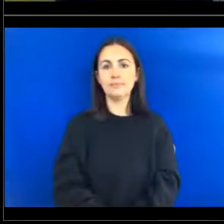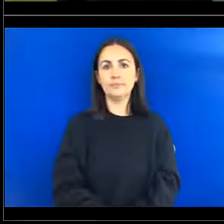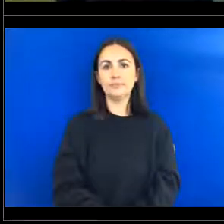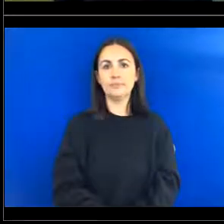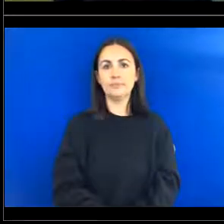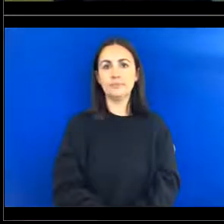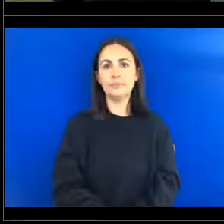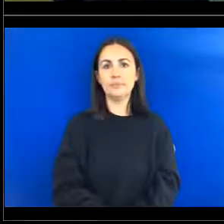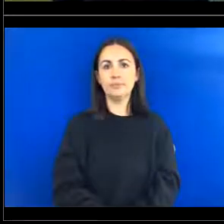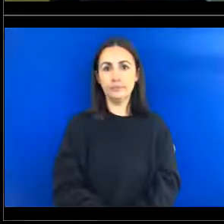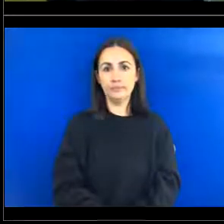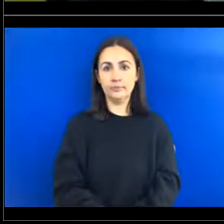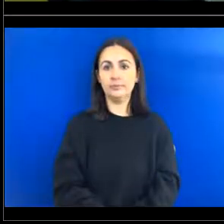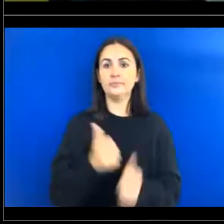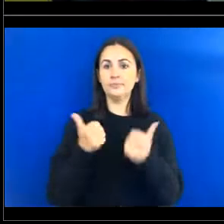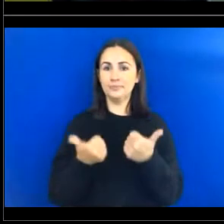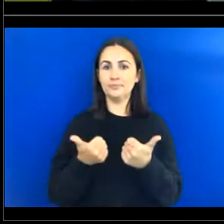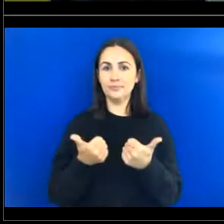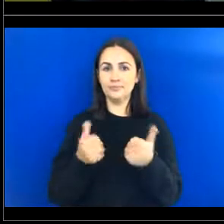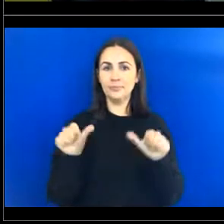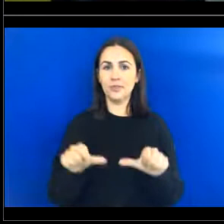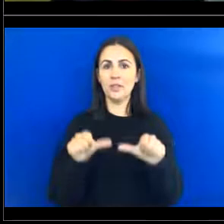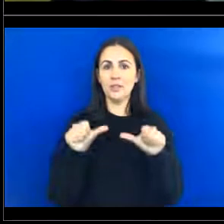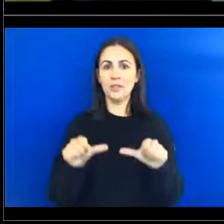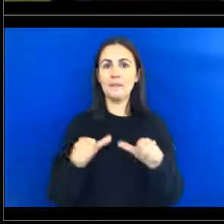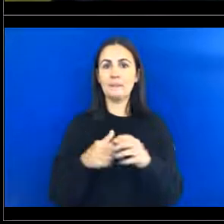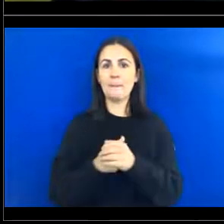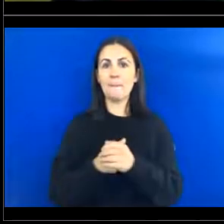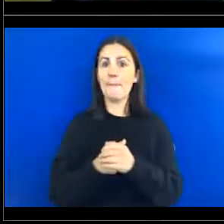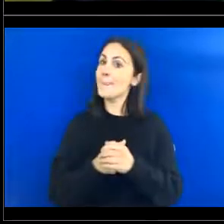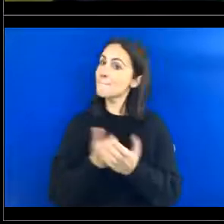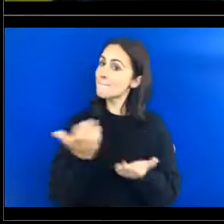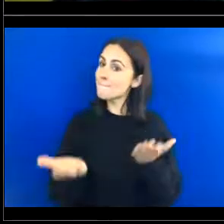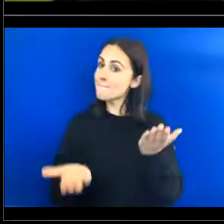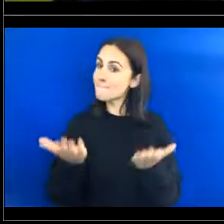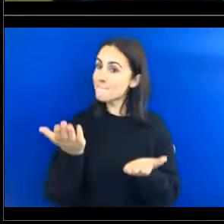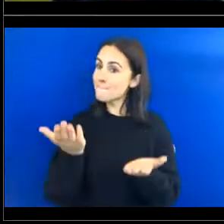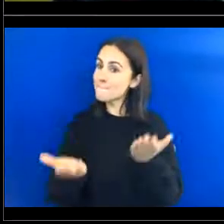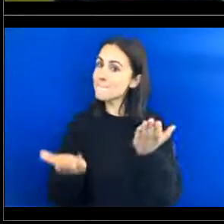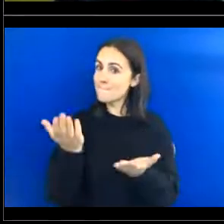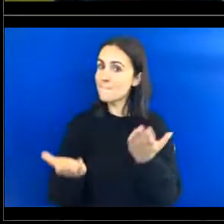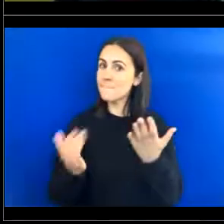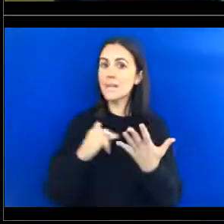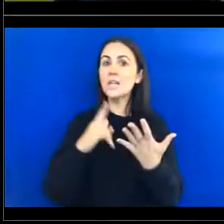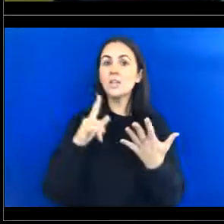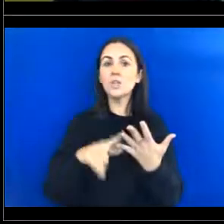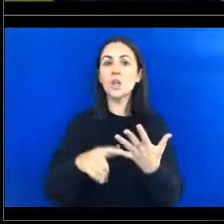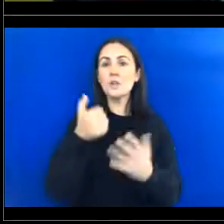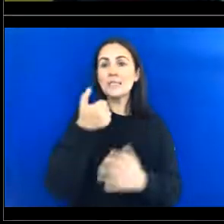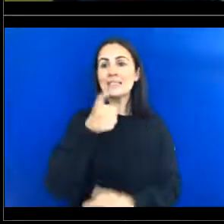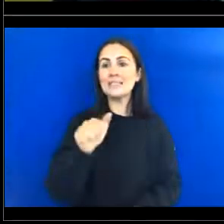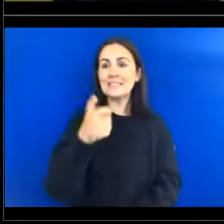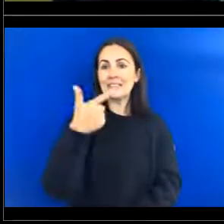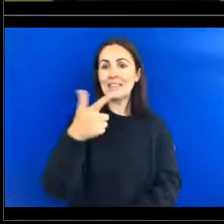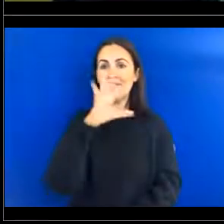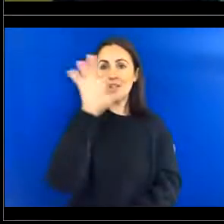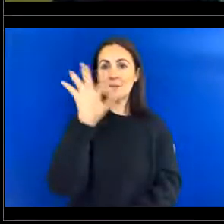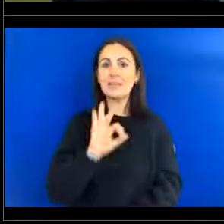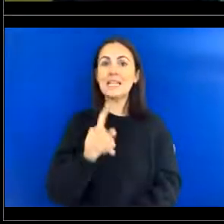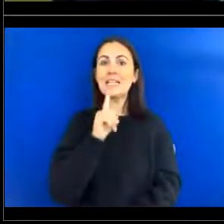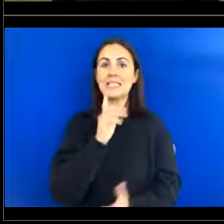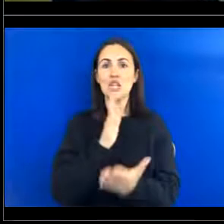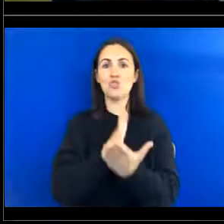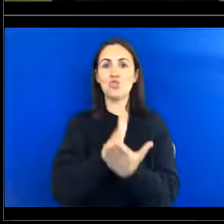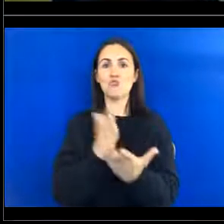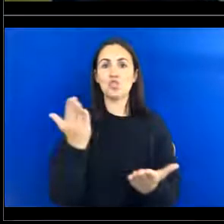All right, I'll close that and share the results with you. So 67% said true